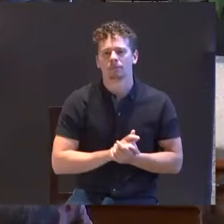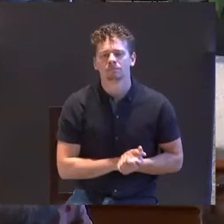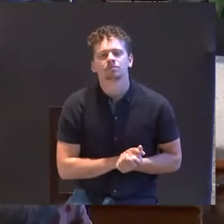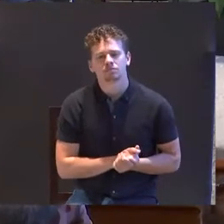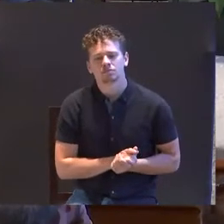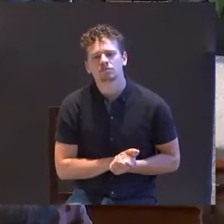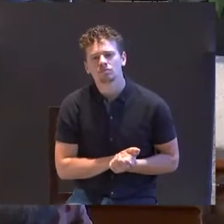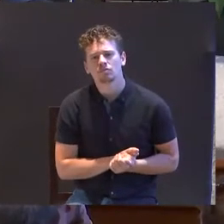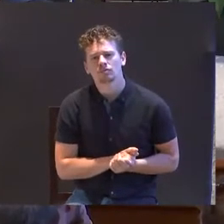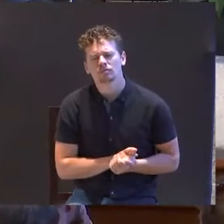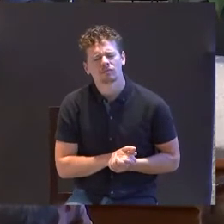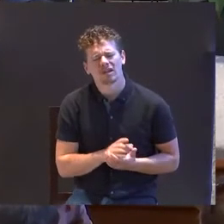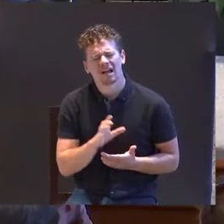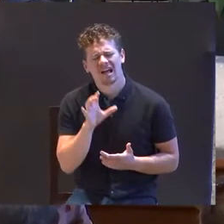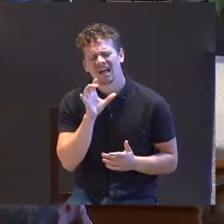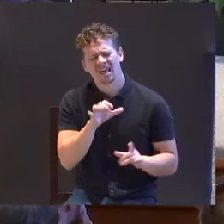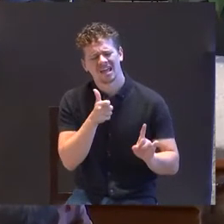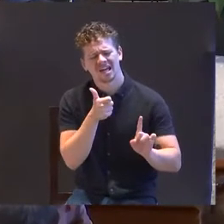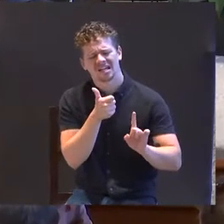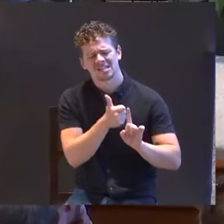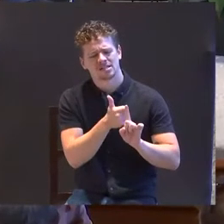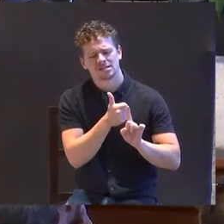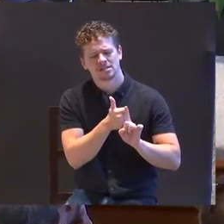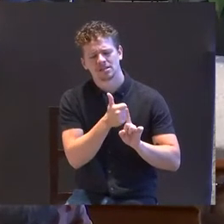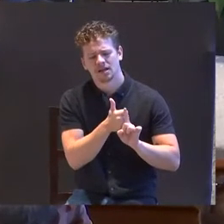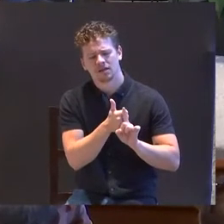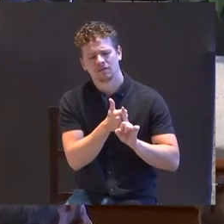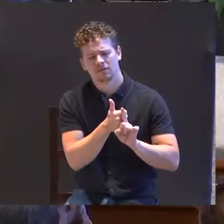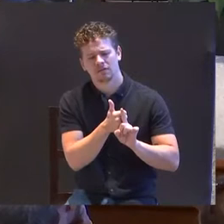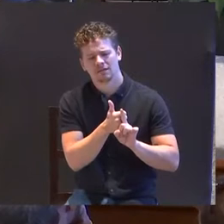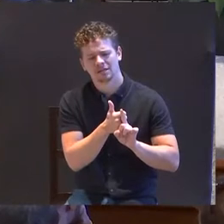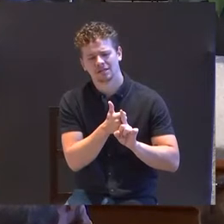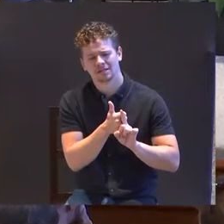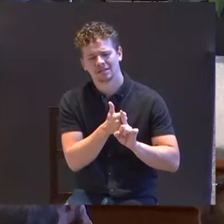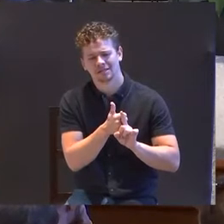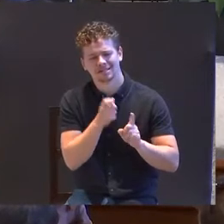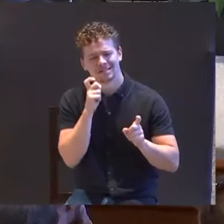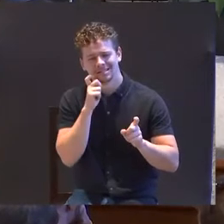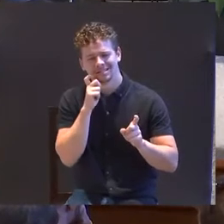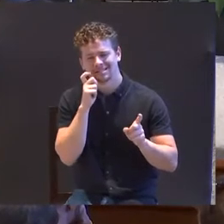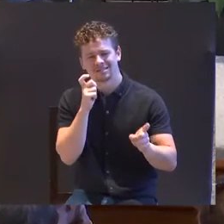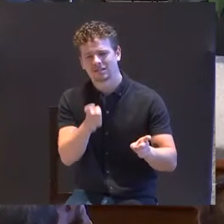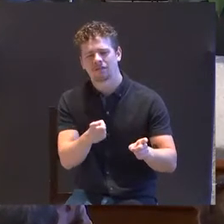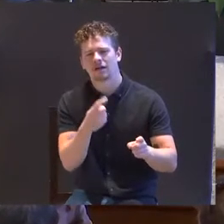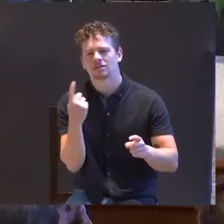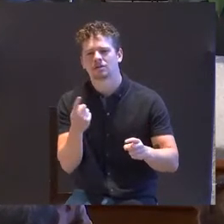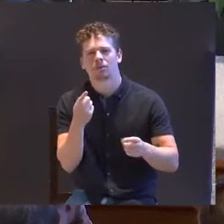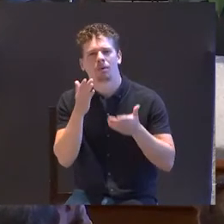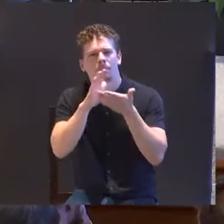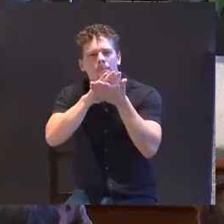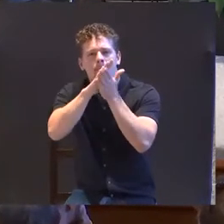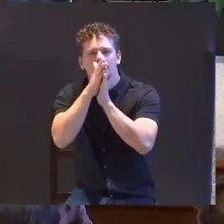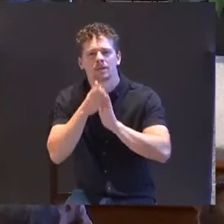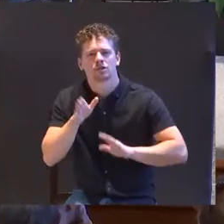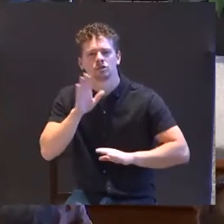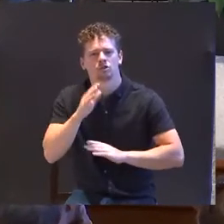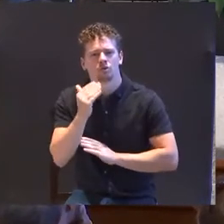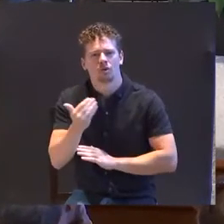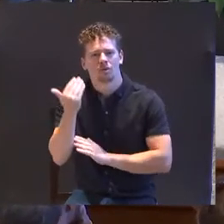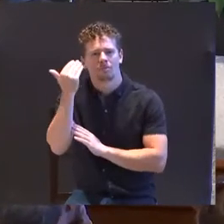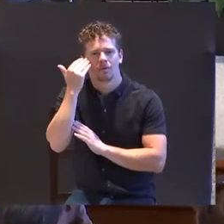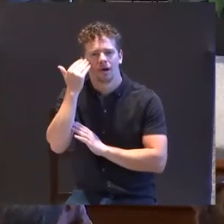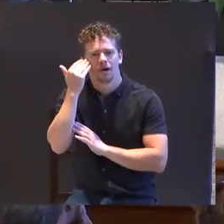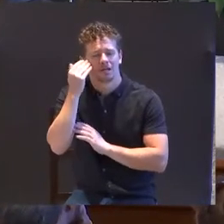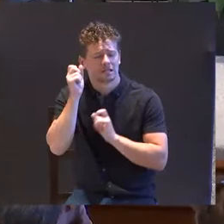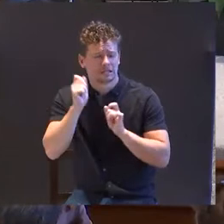it is a giving of the peace in your mind. To a stranger, to